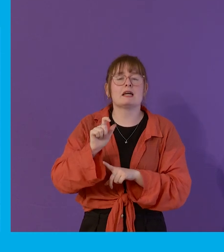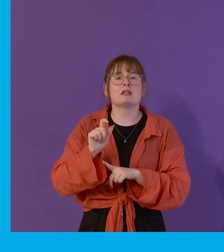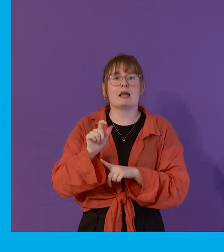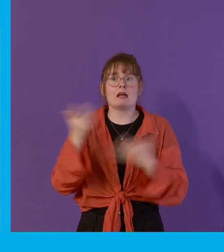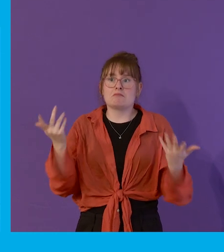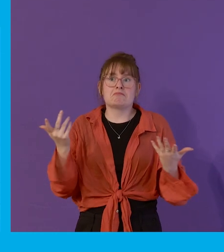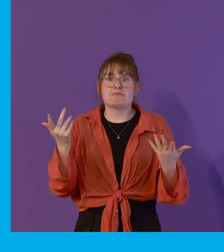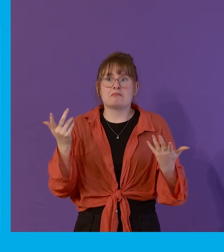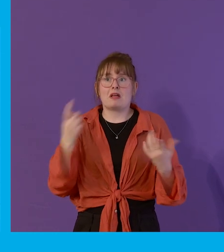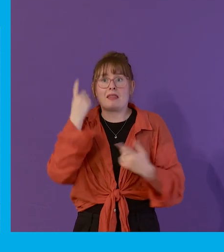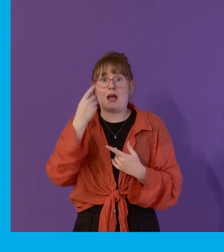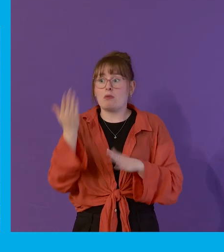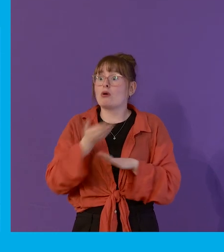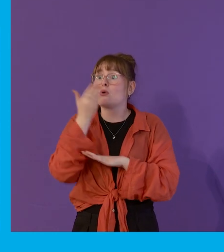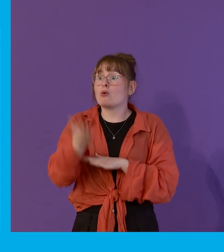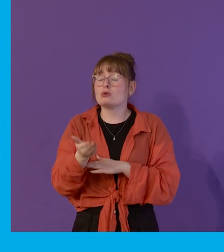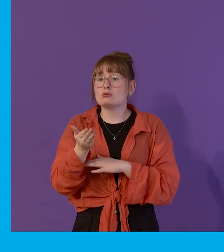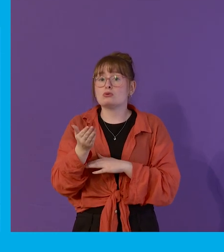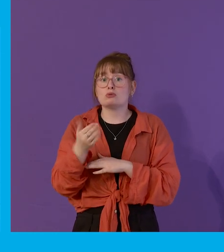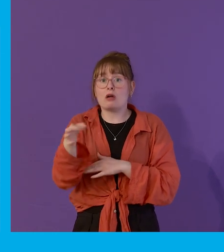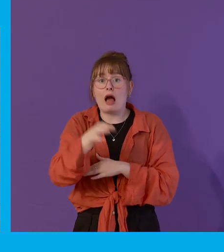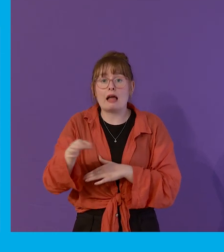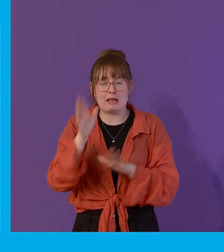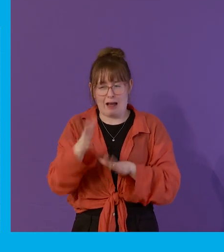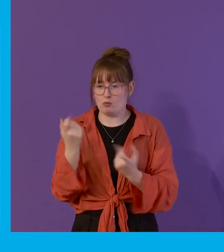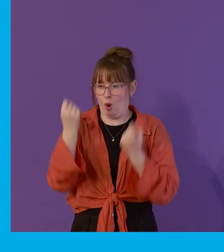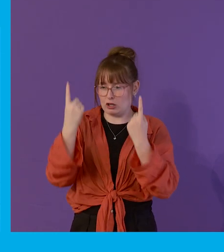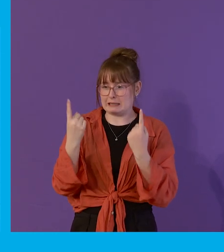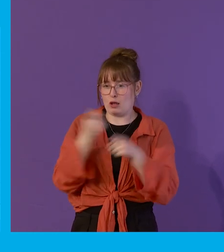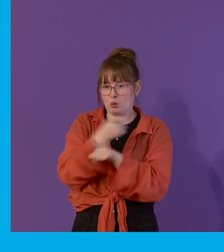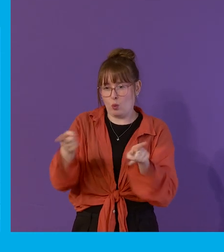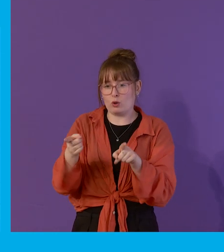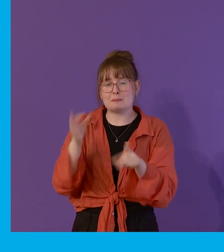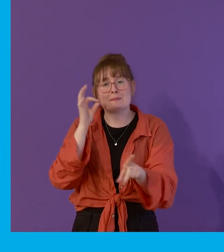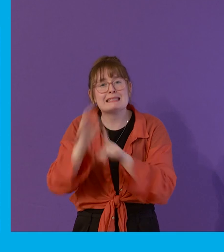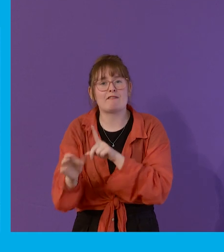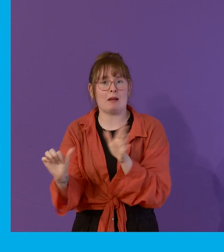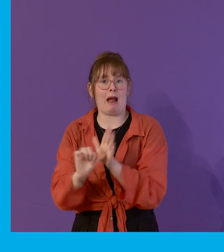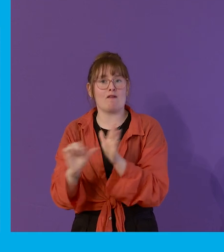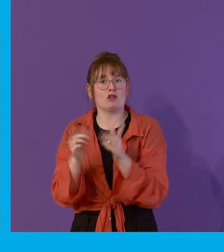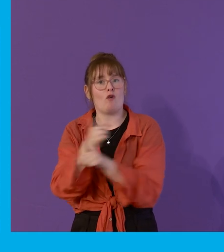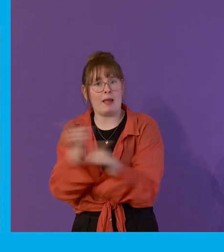like getting to the most local level, you start to understand those challenges